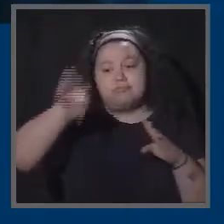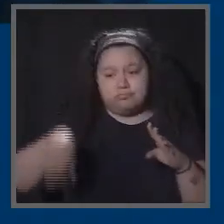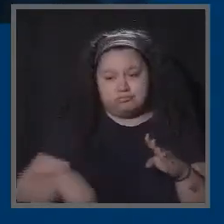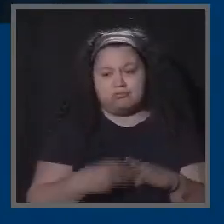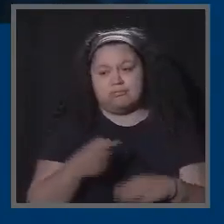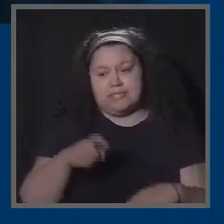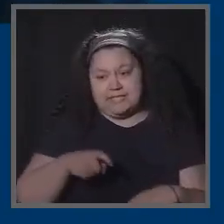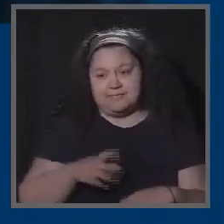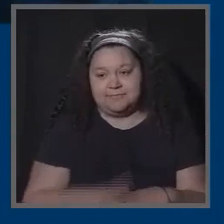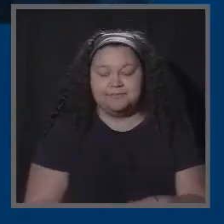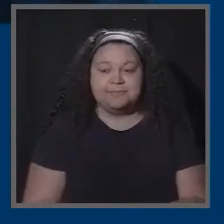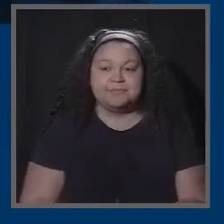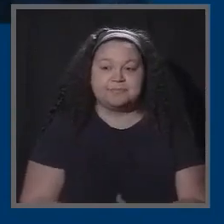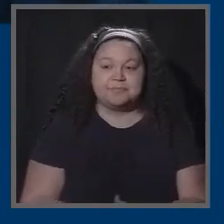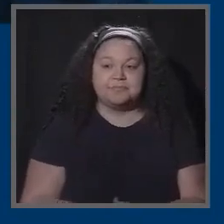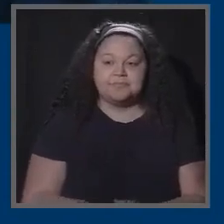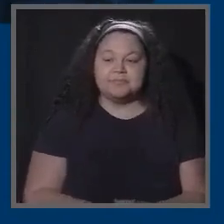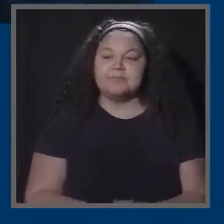on site.